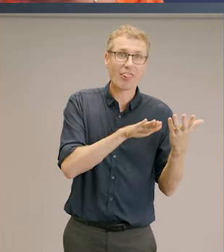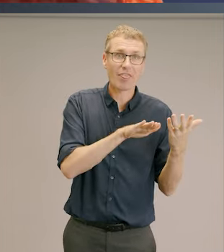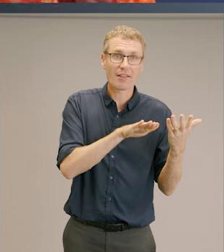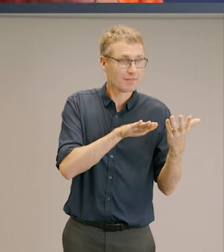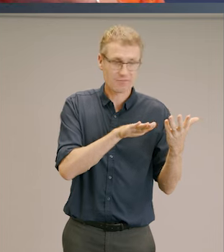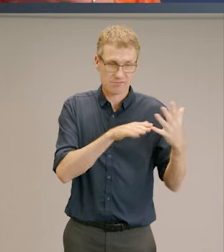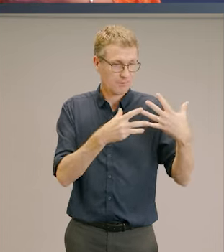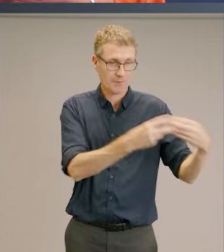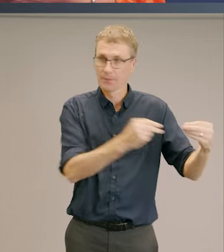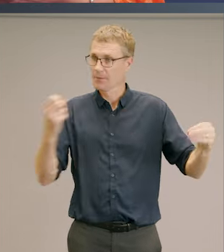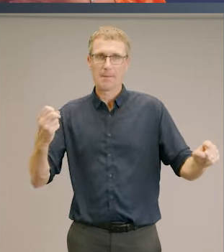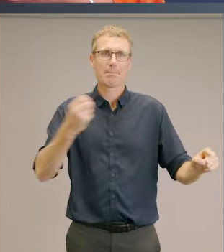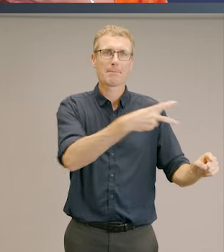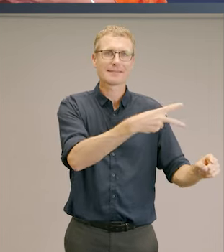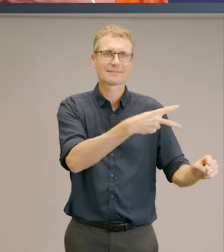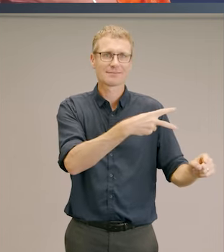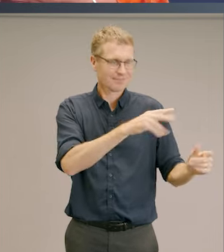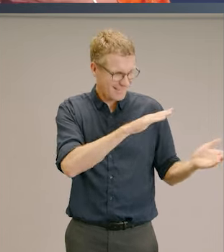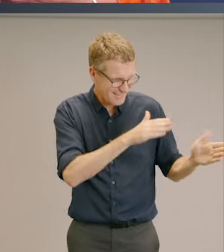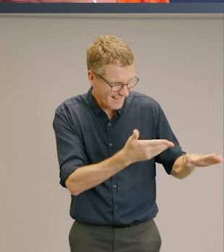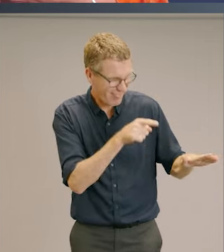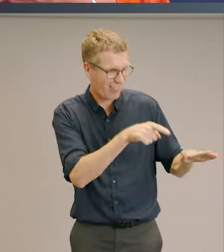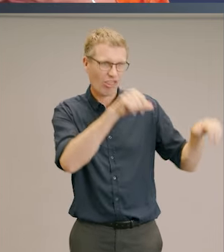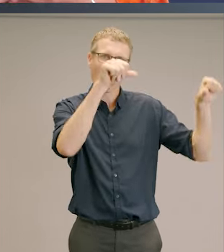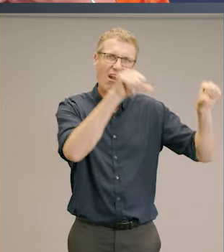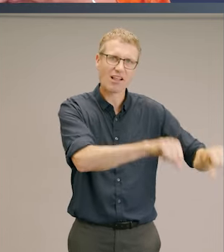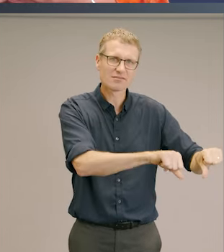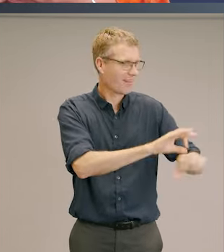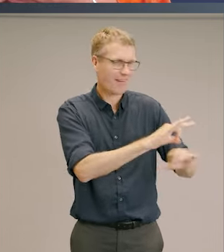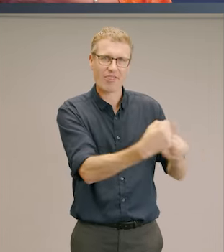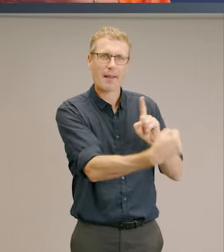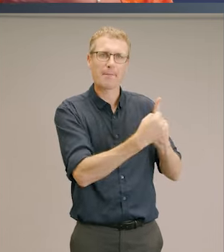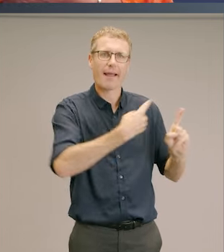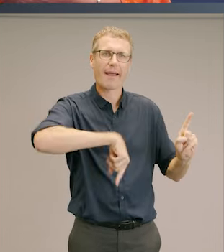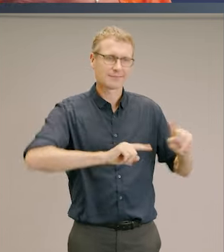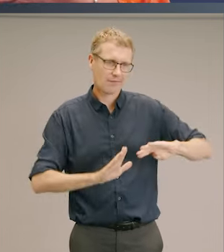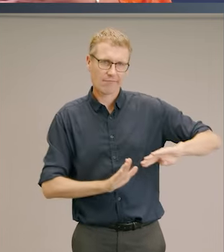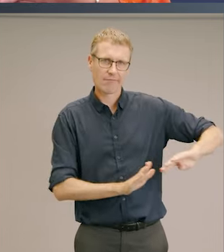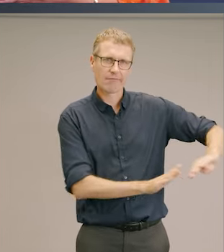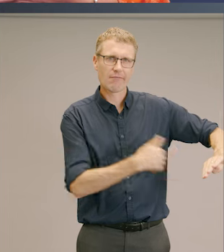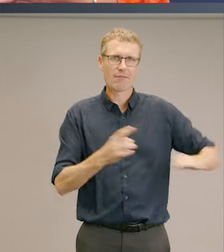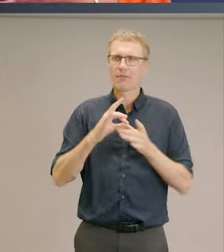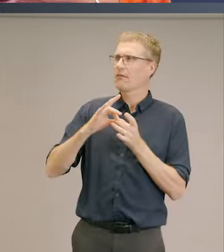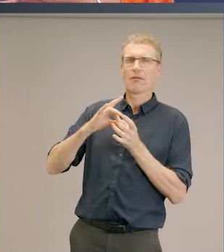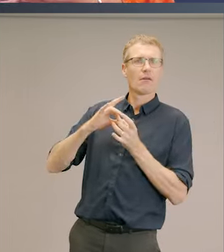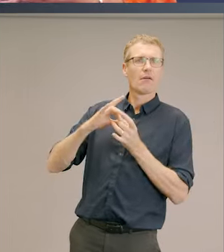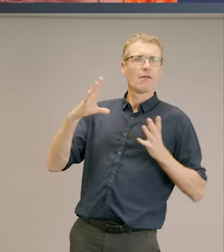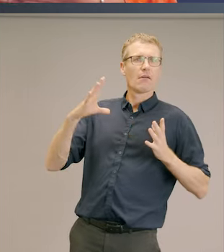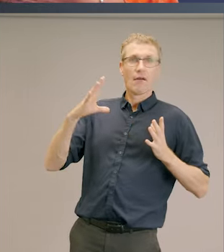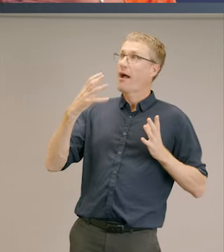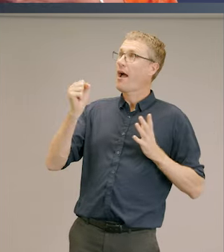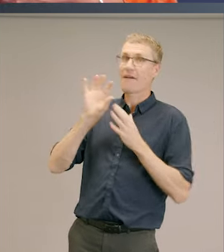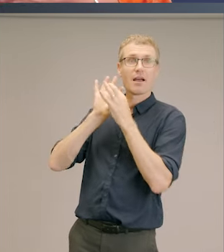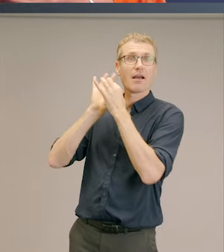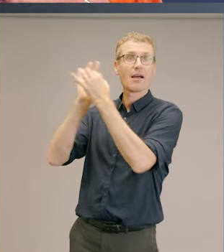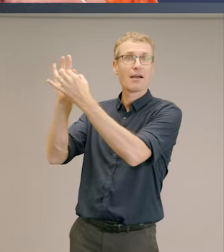fulfilled. Death is swallowed up in victory. O death, where is your victory? O death, where is your sting? But